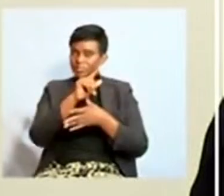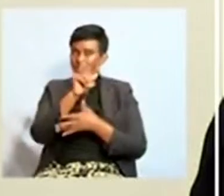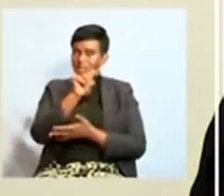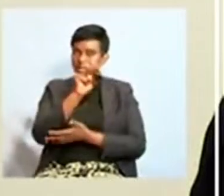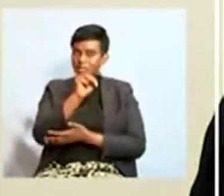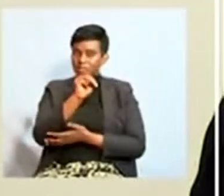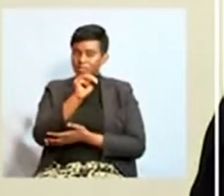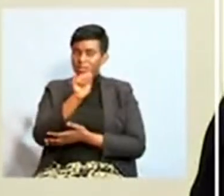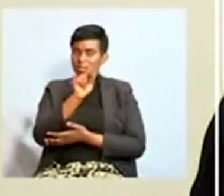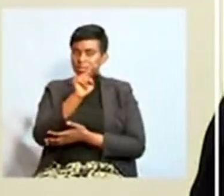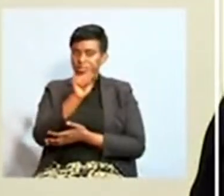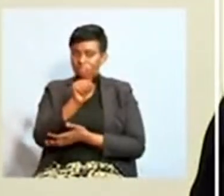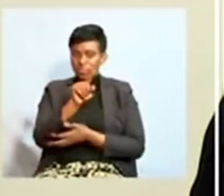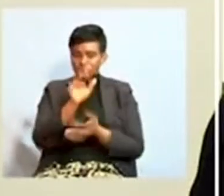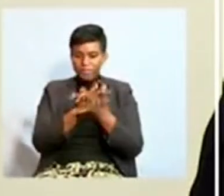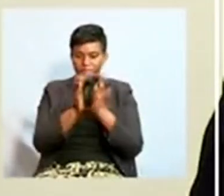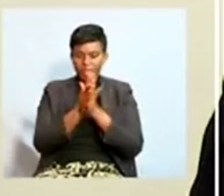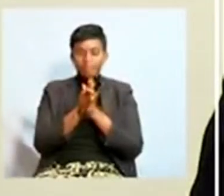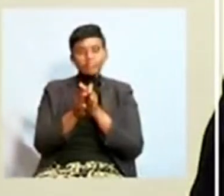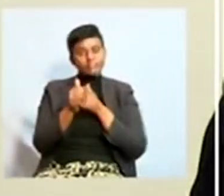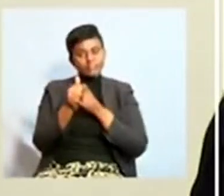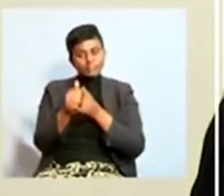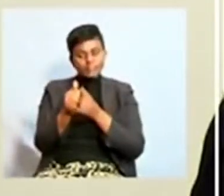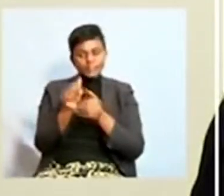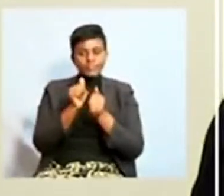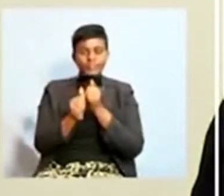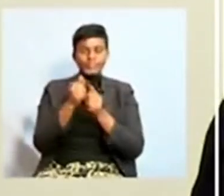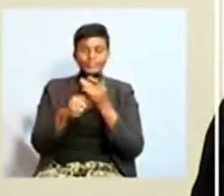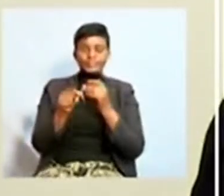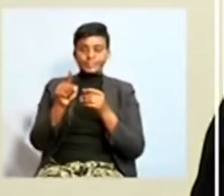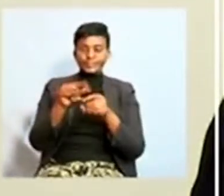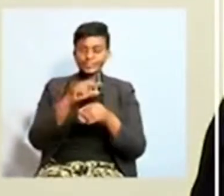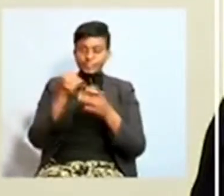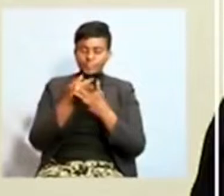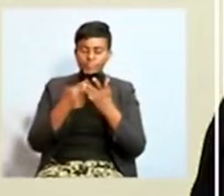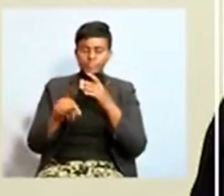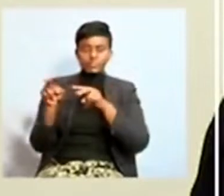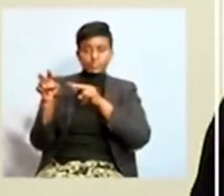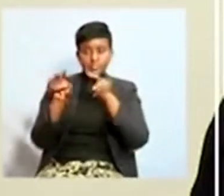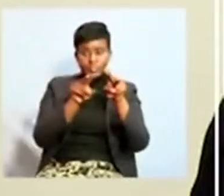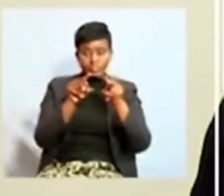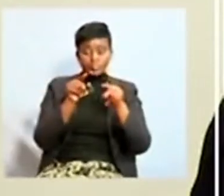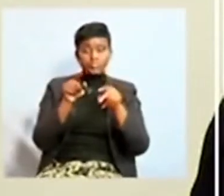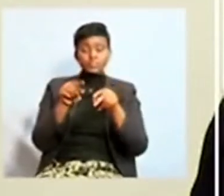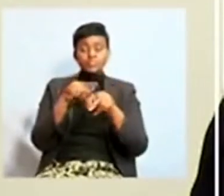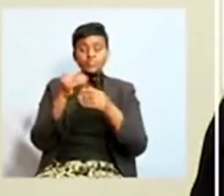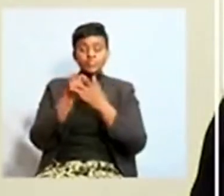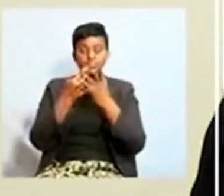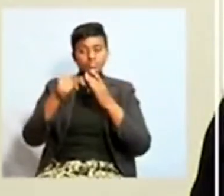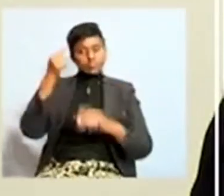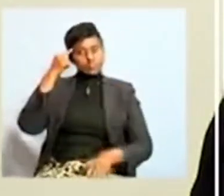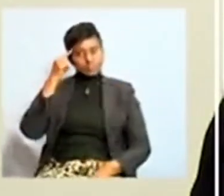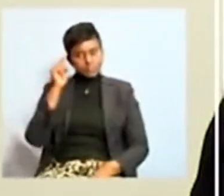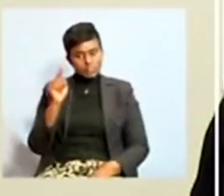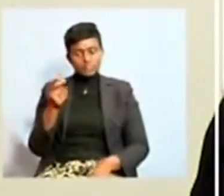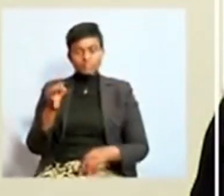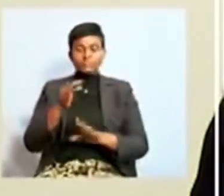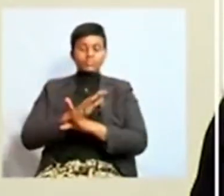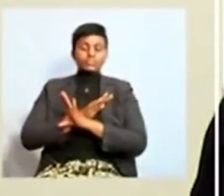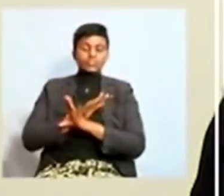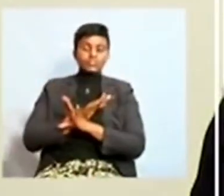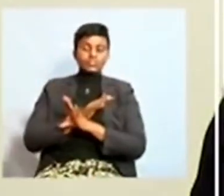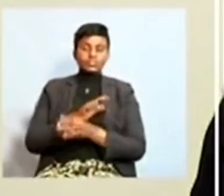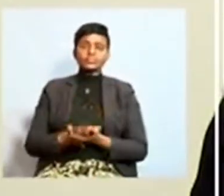and it became a vehicle that was being overseen by the government of the Republic of